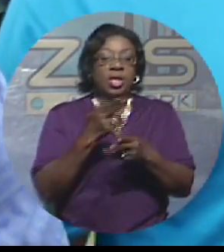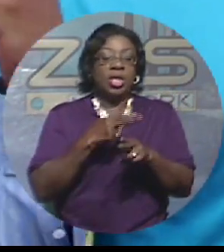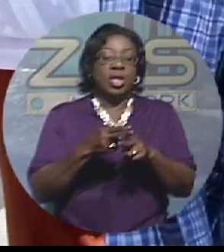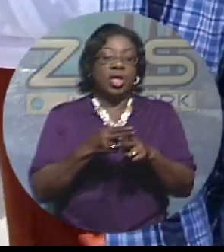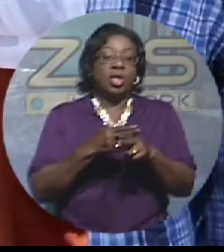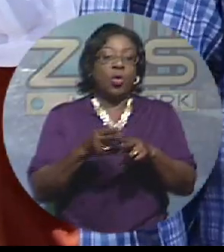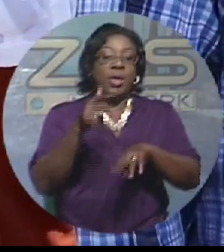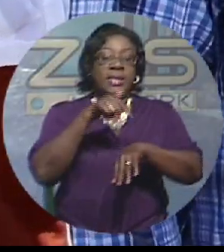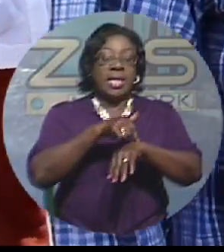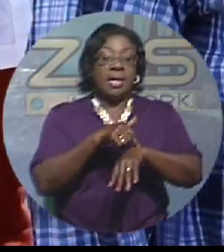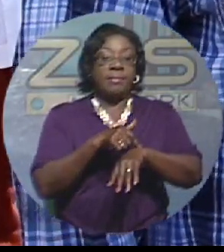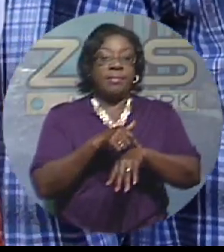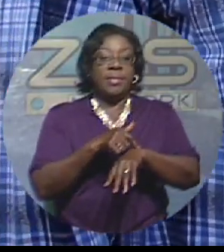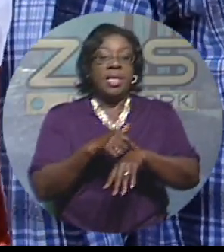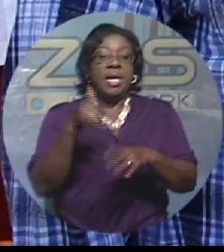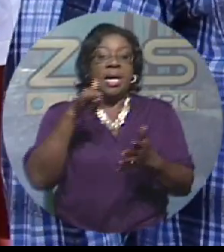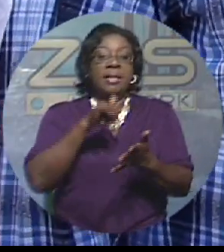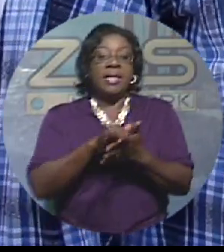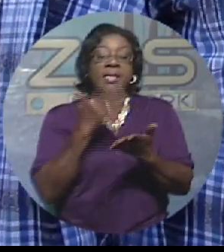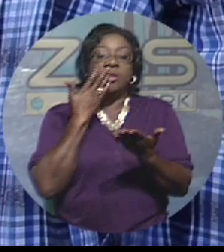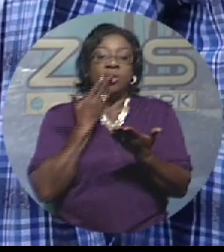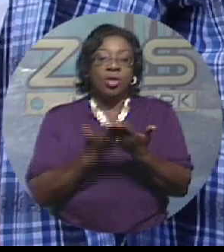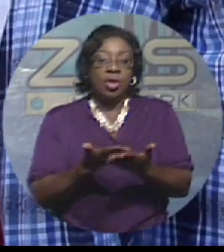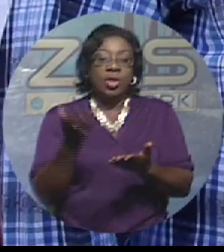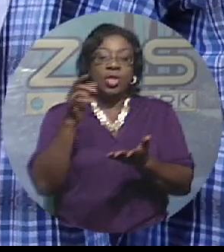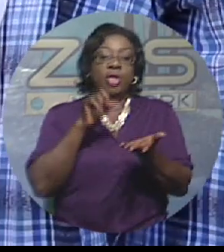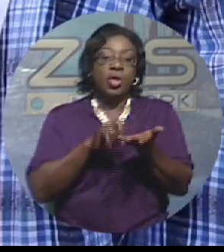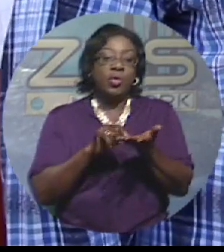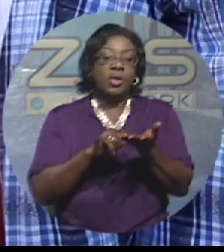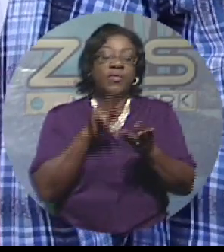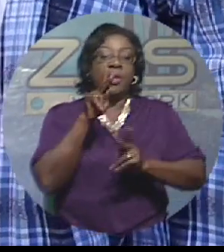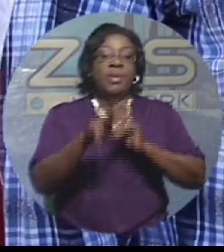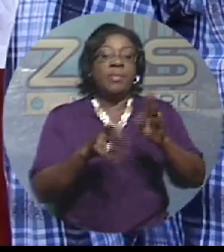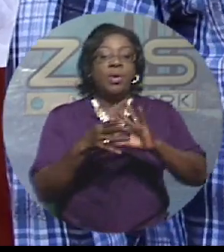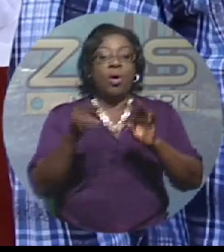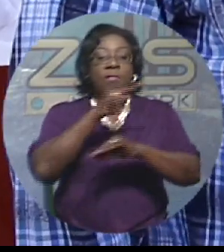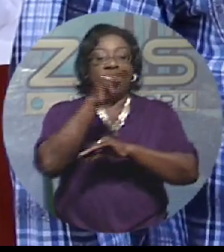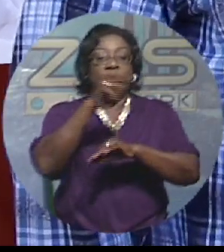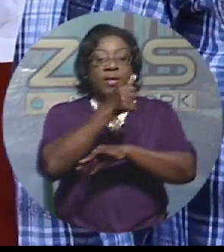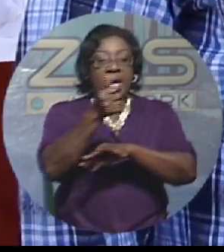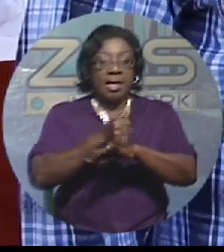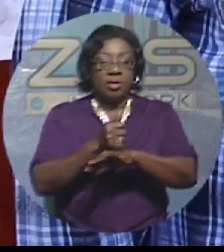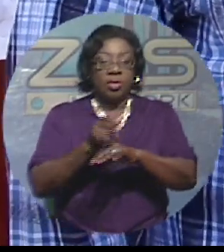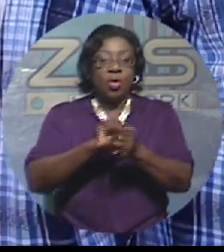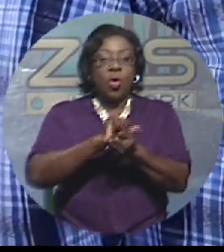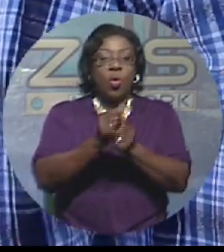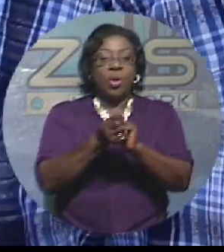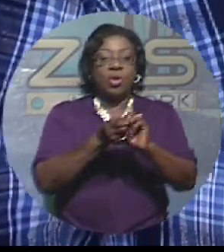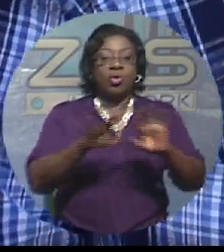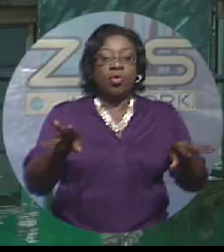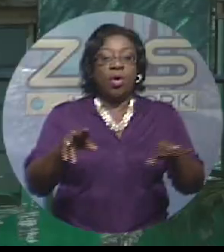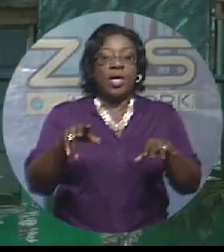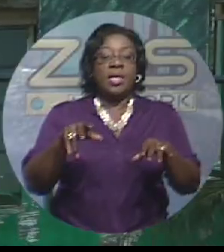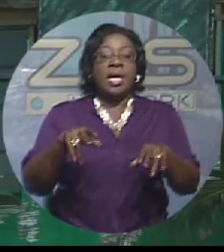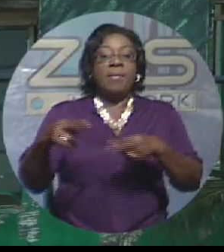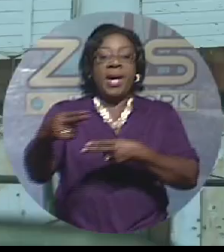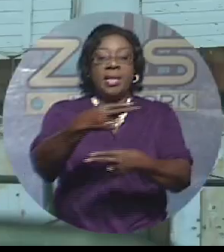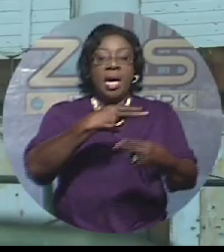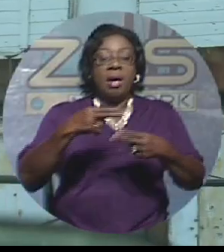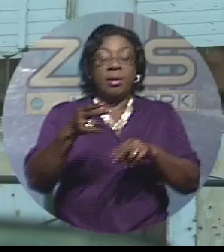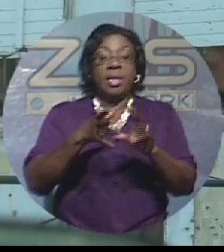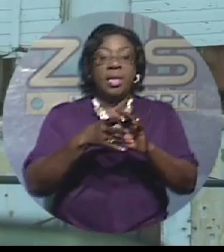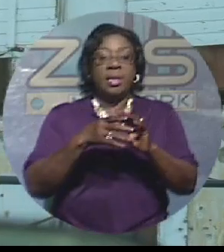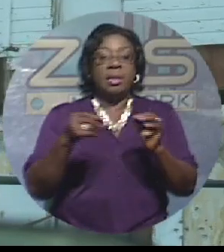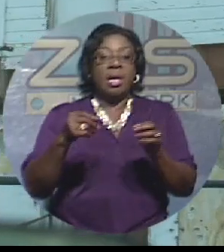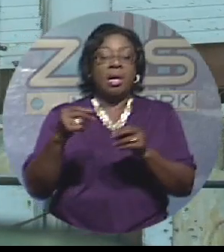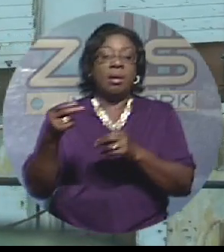shortly. And that's a bit of good news for the people of North Andros, devastated by Hurricane Matthew. It comes after most of Low Sound was